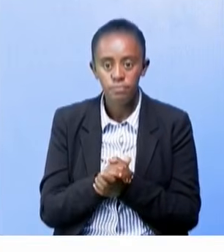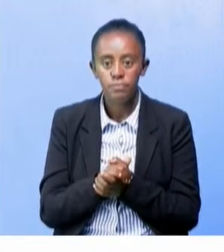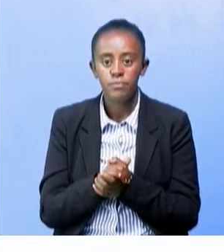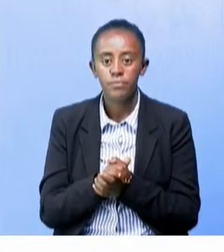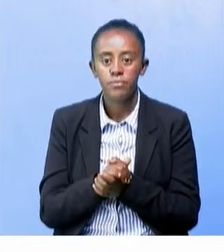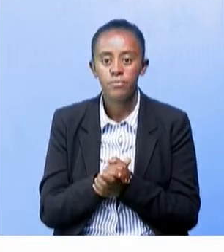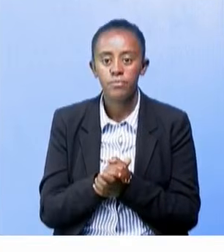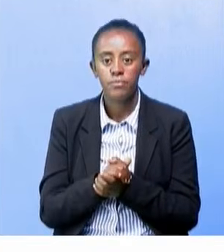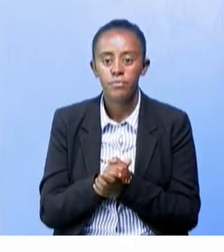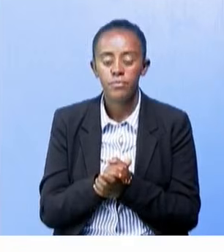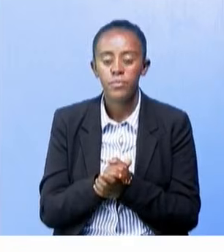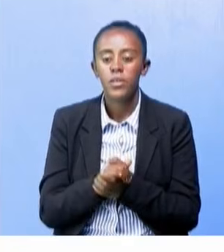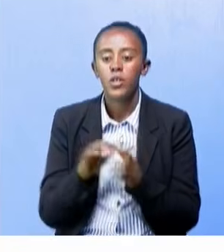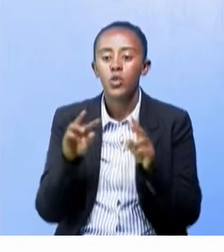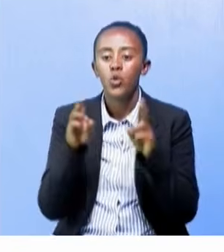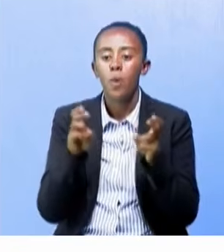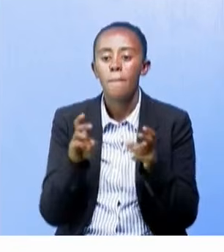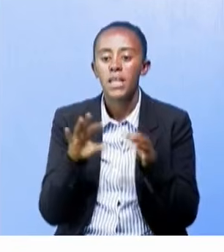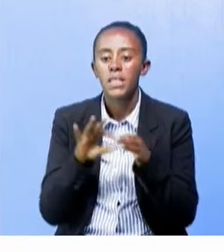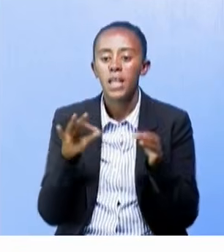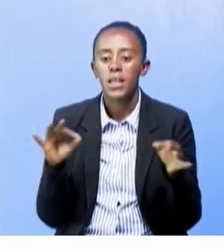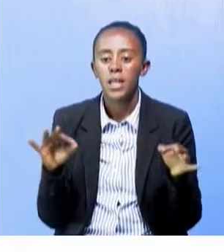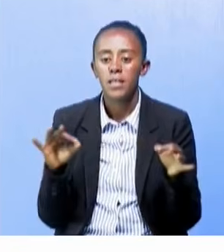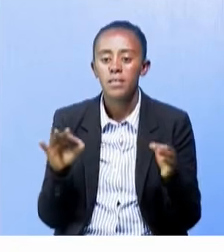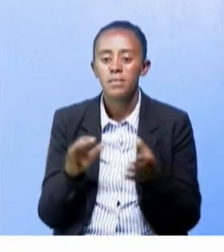Topic sentence.